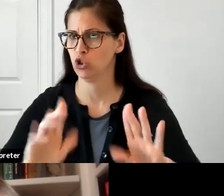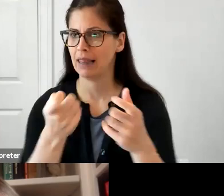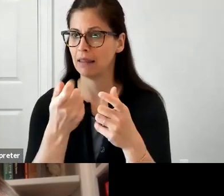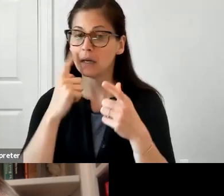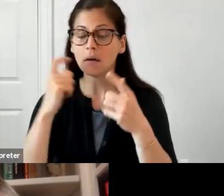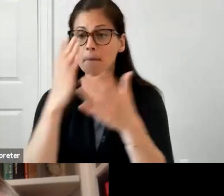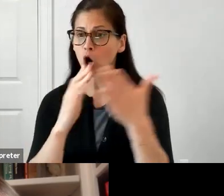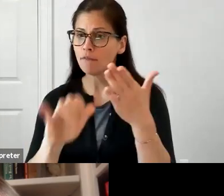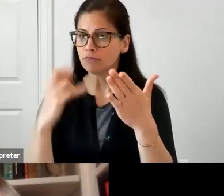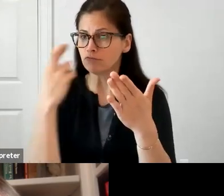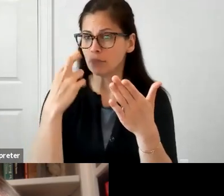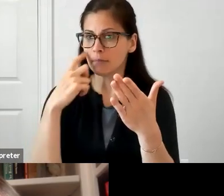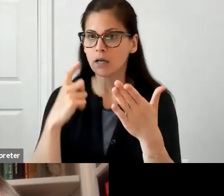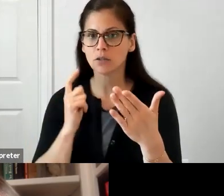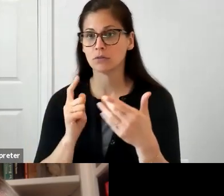that is to have this